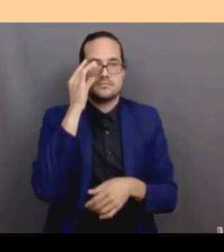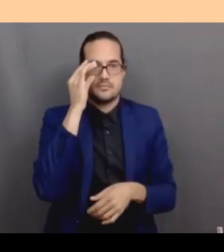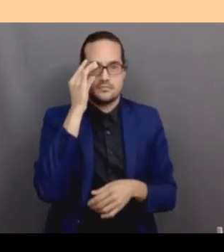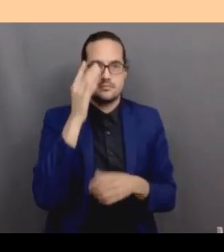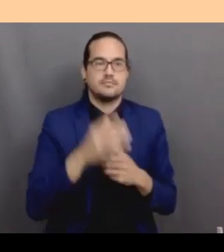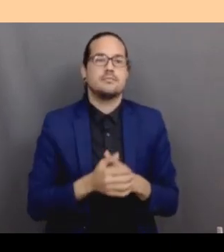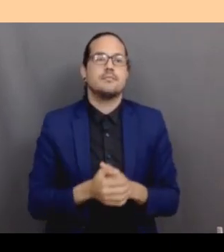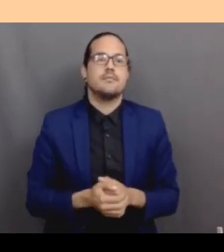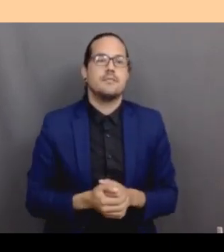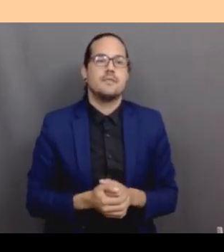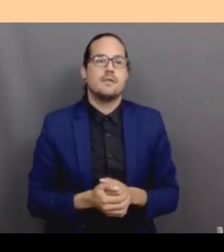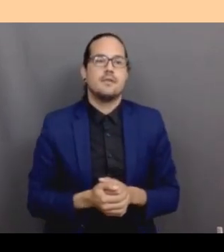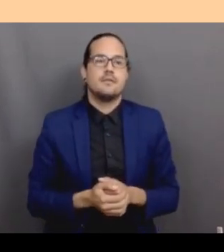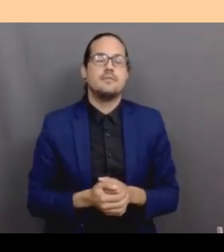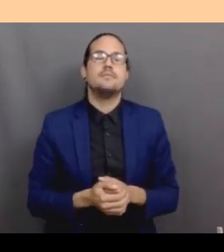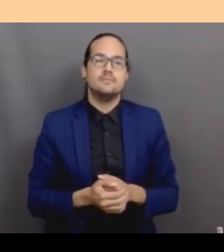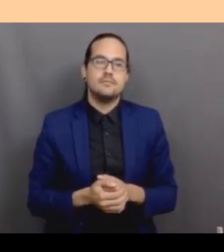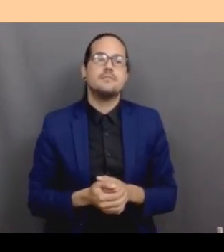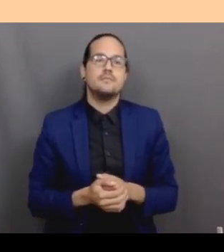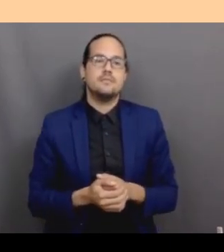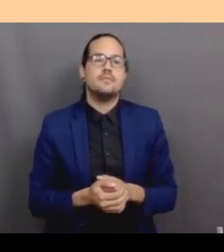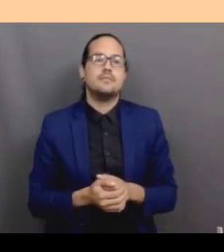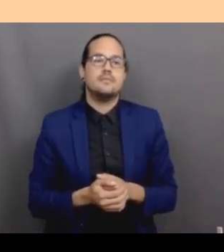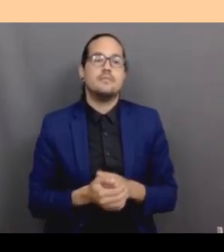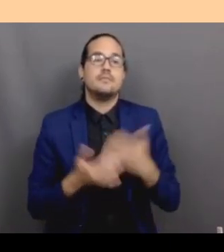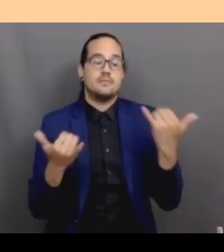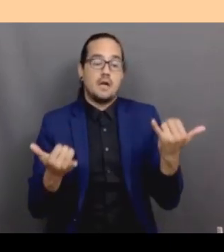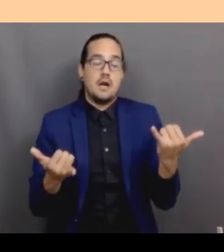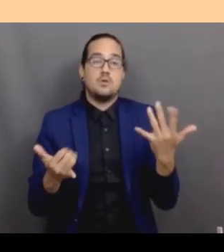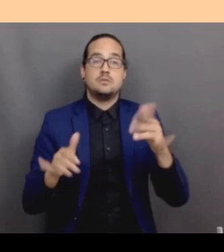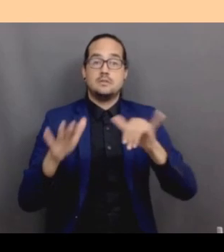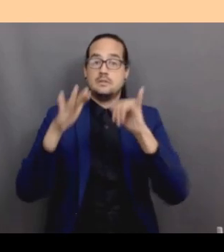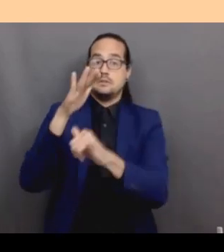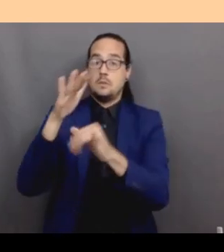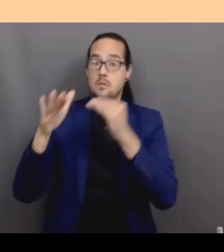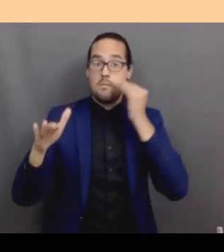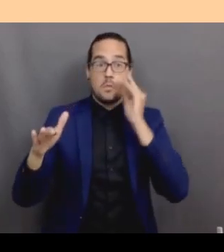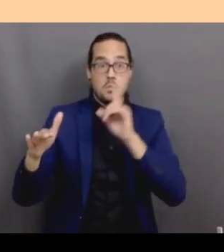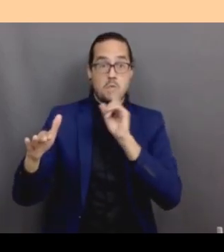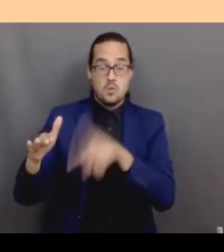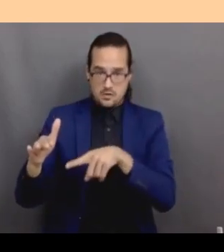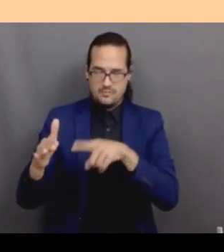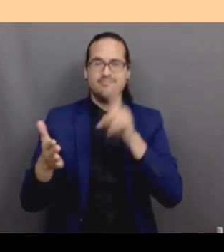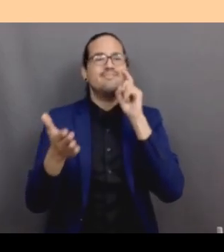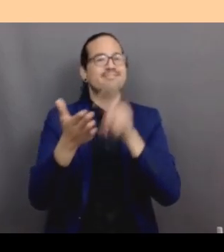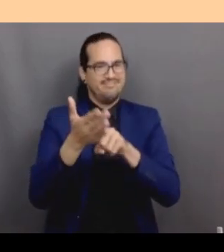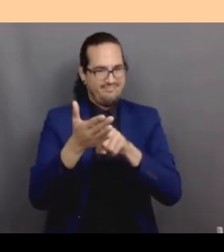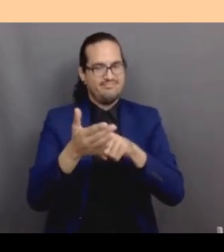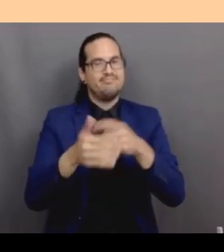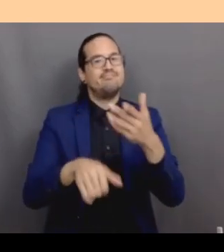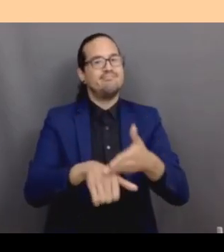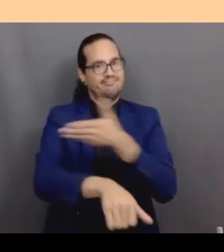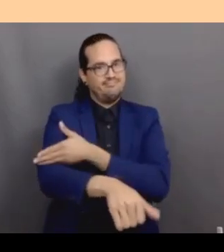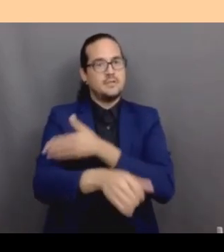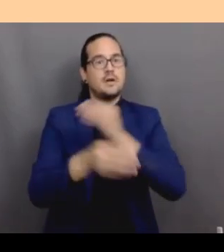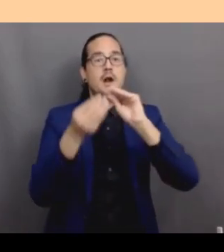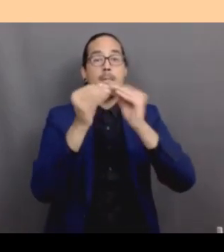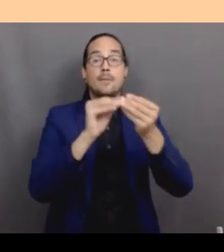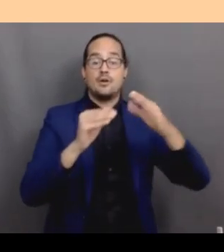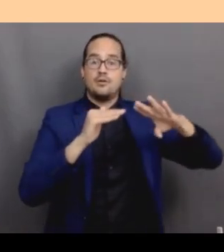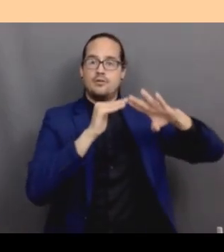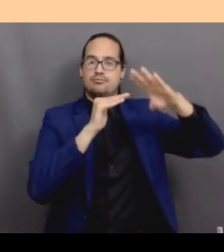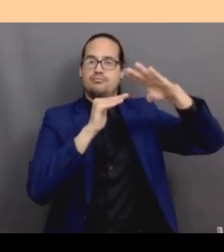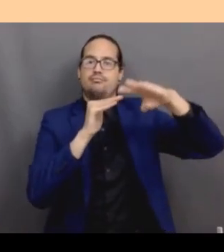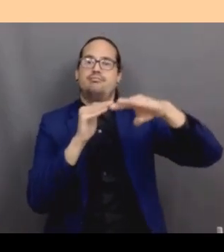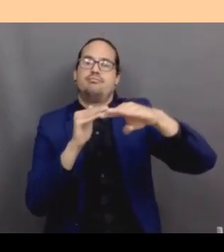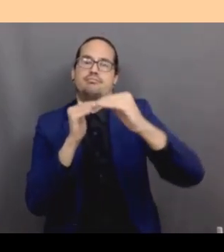significant decreases in respiratory illness and ER visits for respiratory illness. So that is a good news. So I think there's not as many symptomatic people